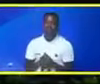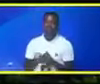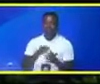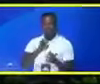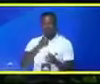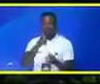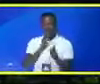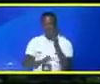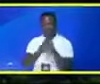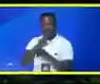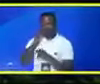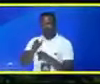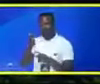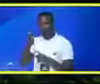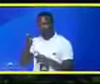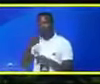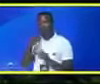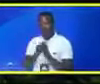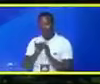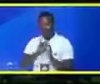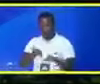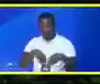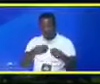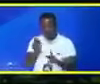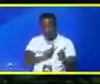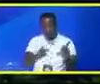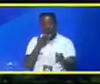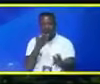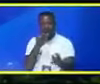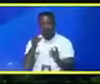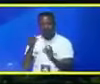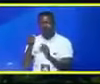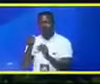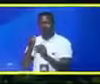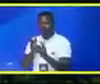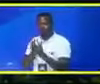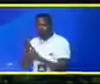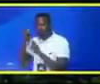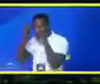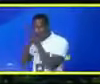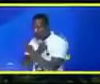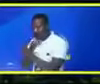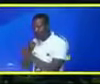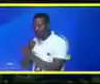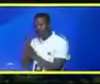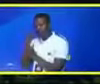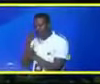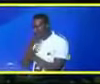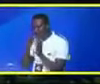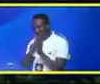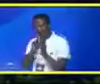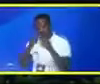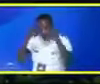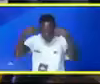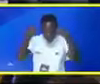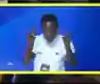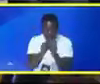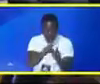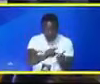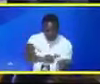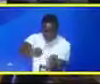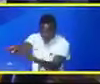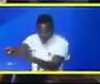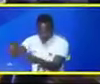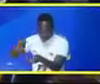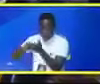Exodus 3:21, and I will give these people favor in the sight of the Egyptians, and it shall come to pass that when ye go, ye